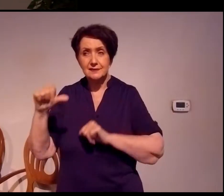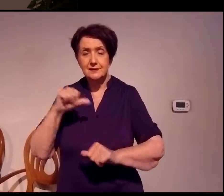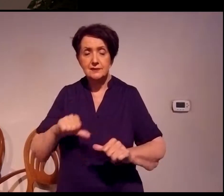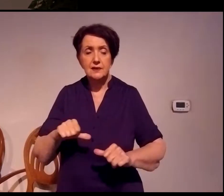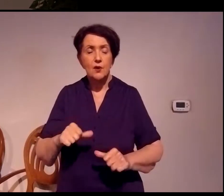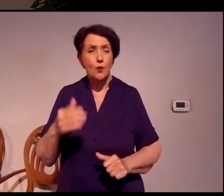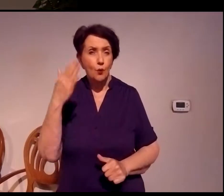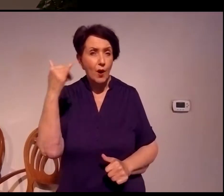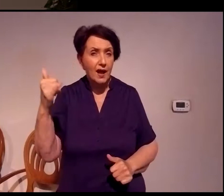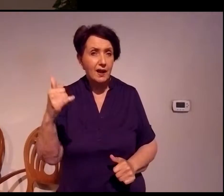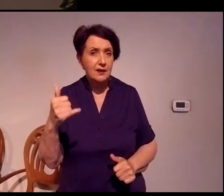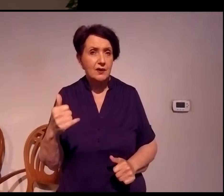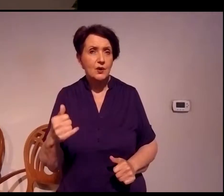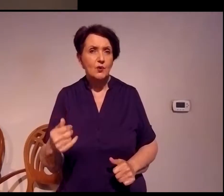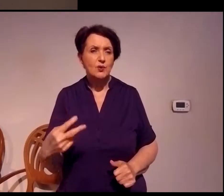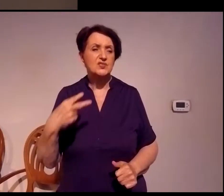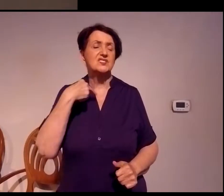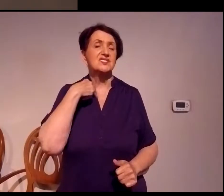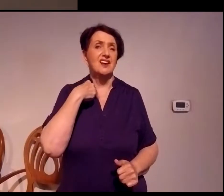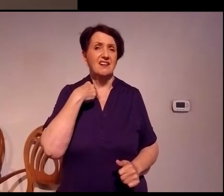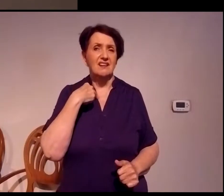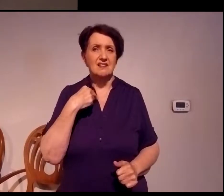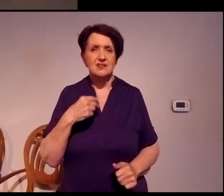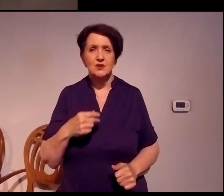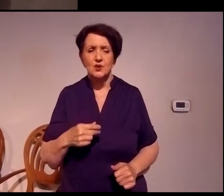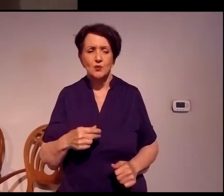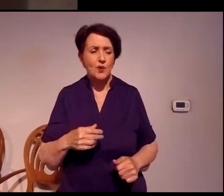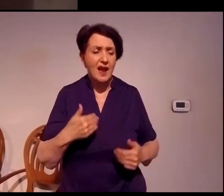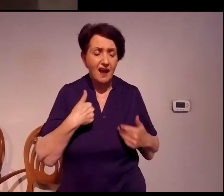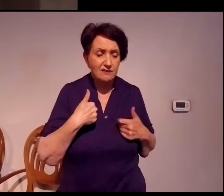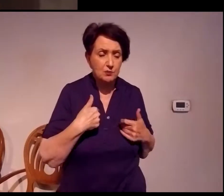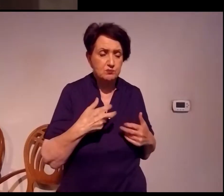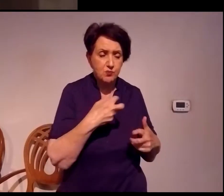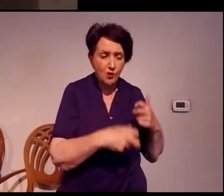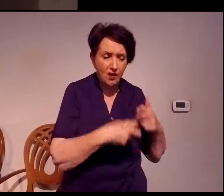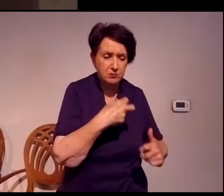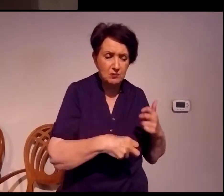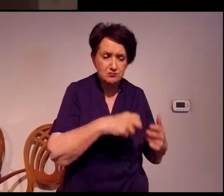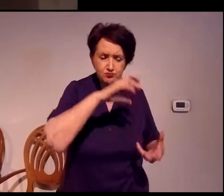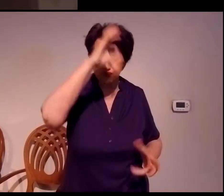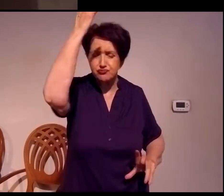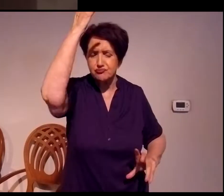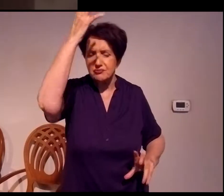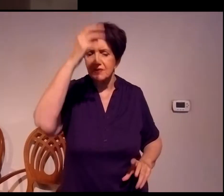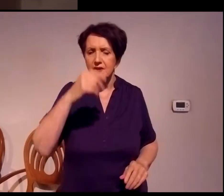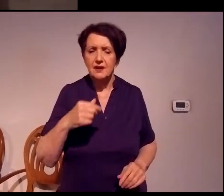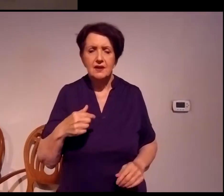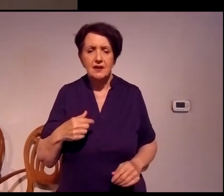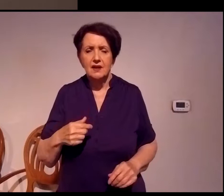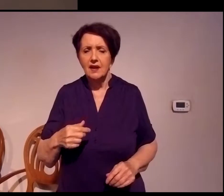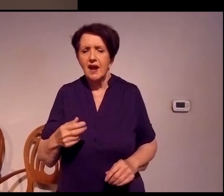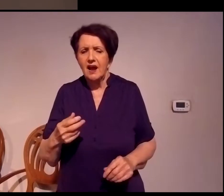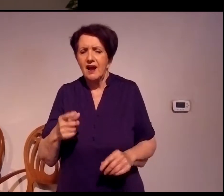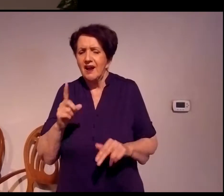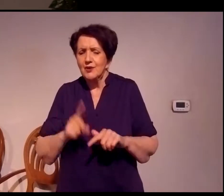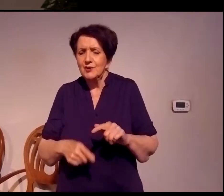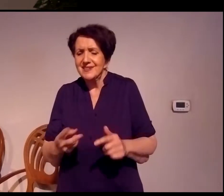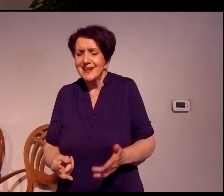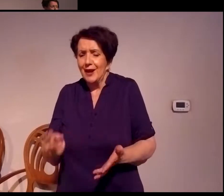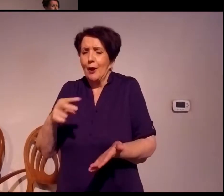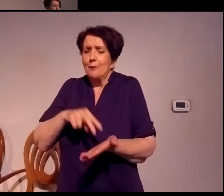our stuff. We're in some kind of crisis, right? I rolled into my first one. I could barely get out of bed,